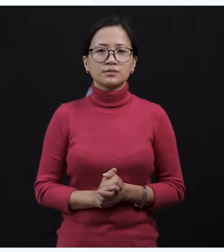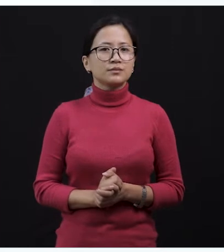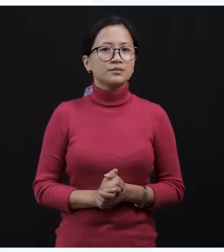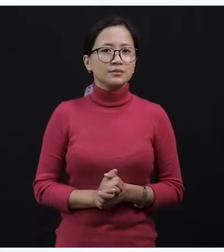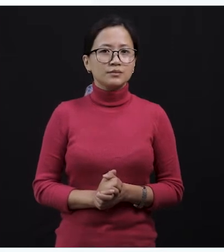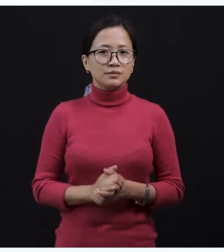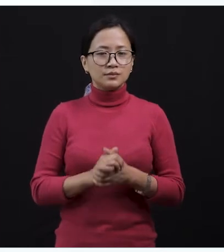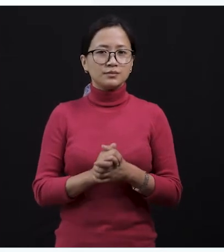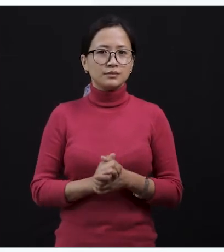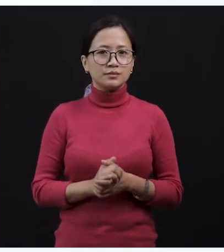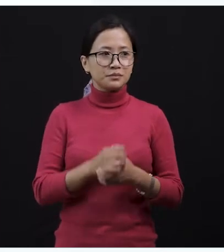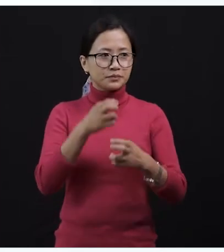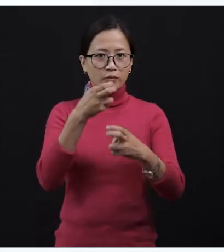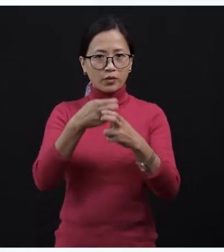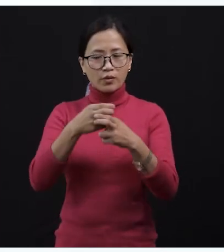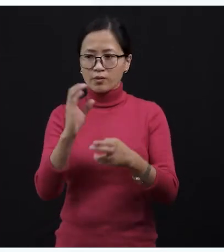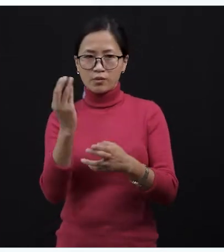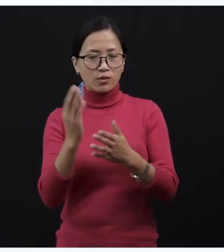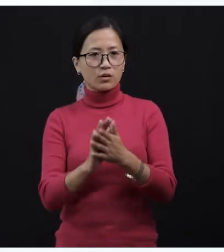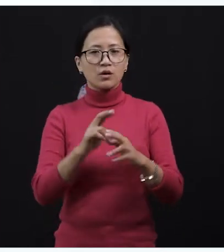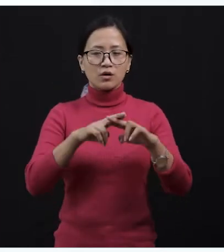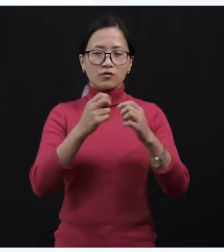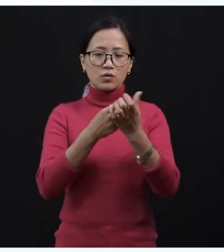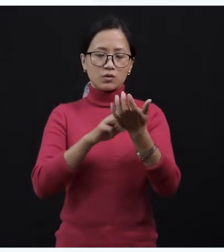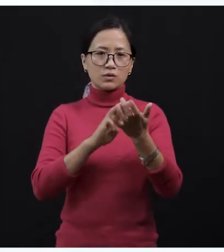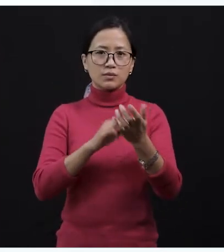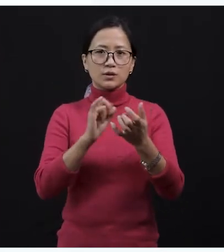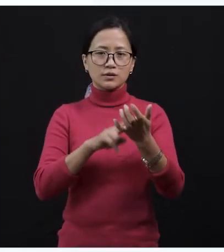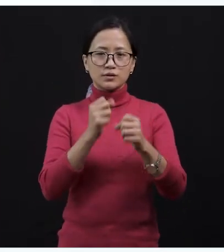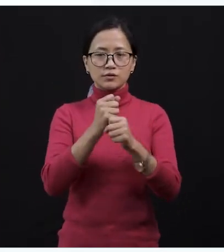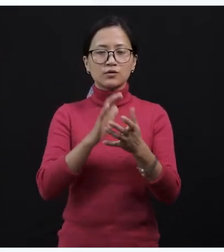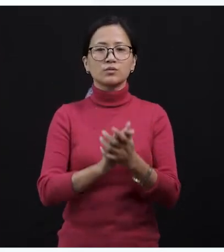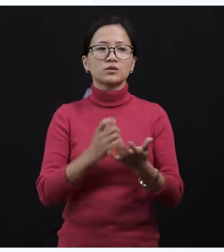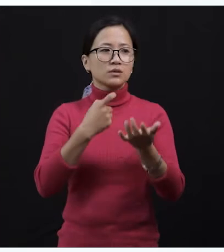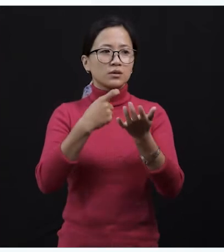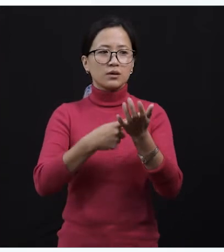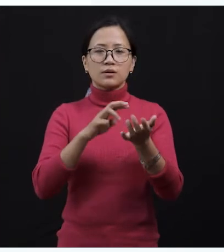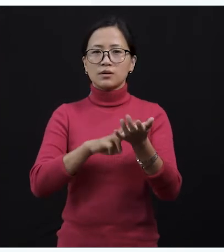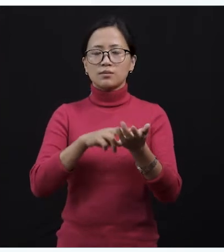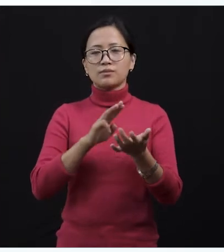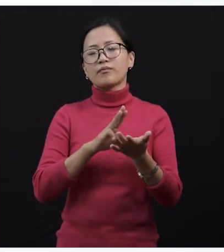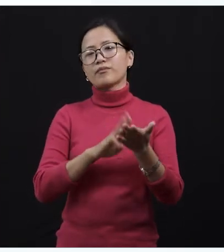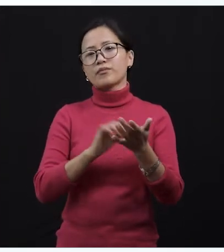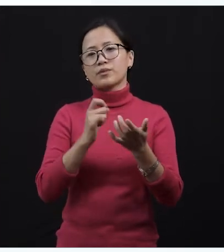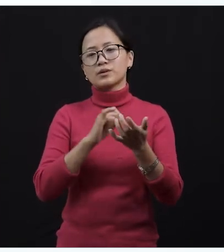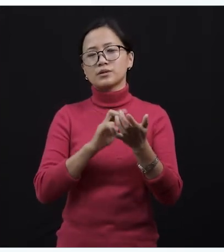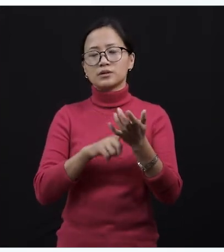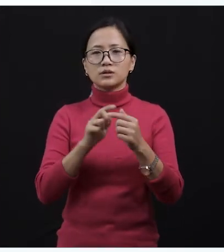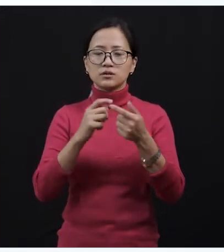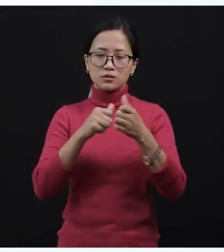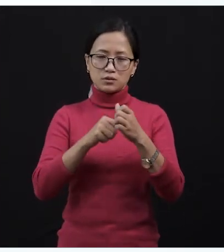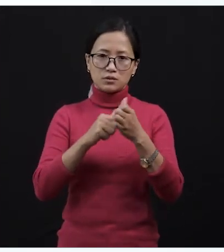Now students, the rock forming minerals, okay? The rock